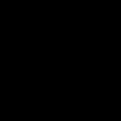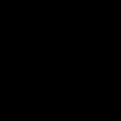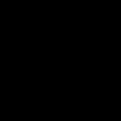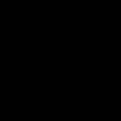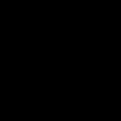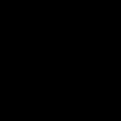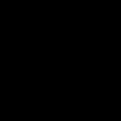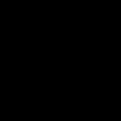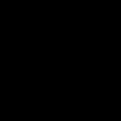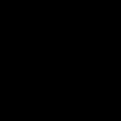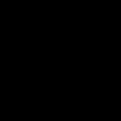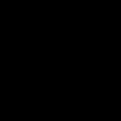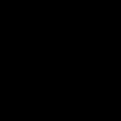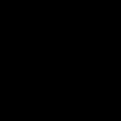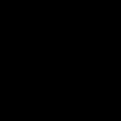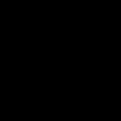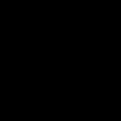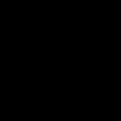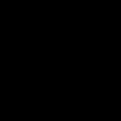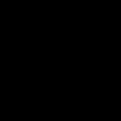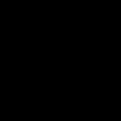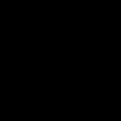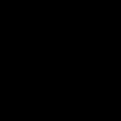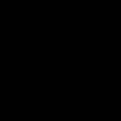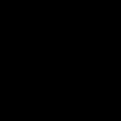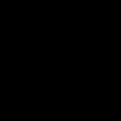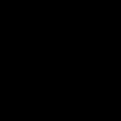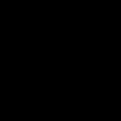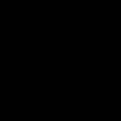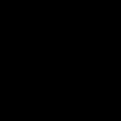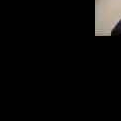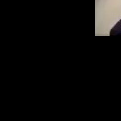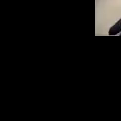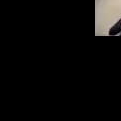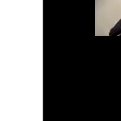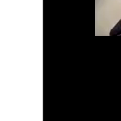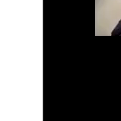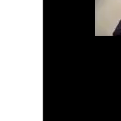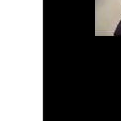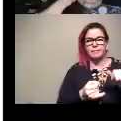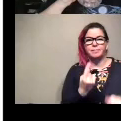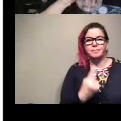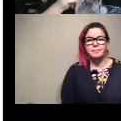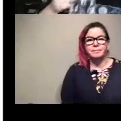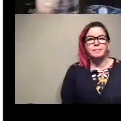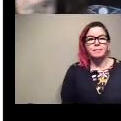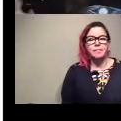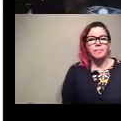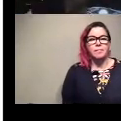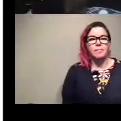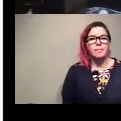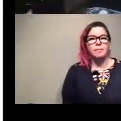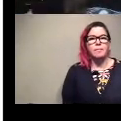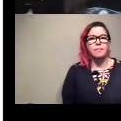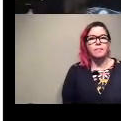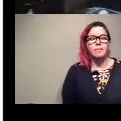All right, I'm going to do that by also going back to my slide I wanted to share, which is to